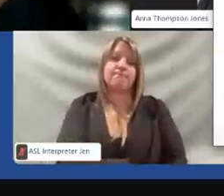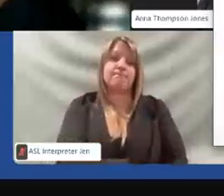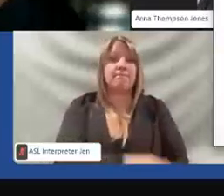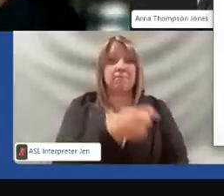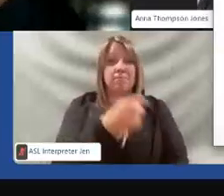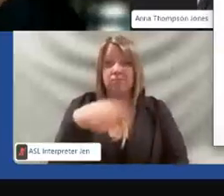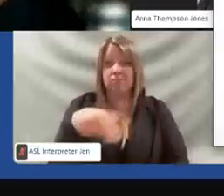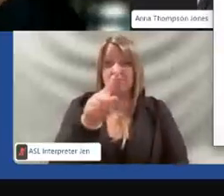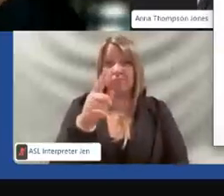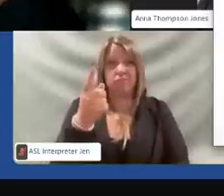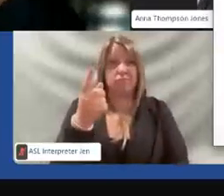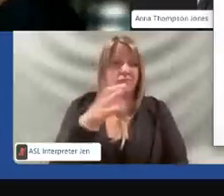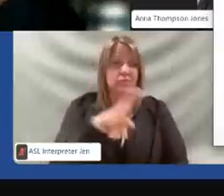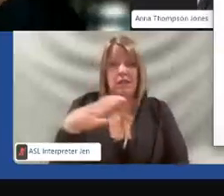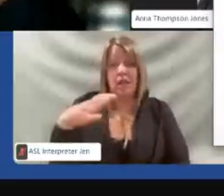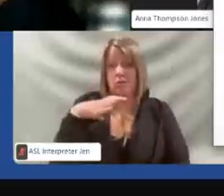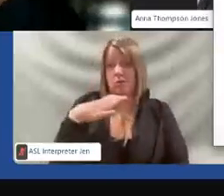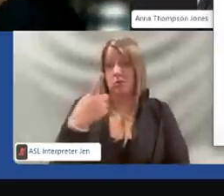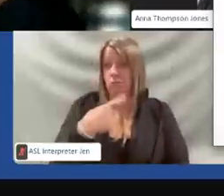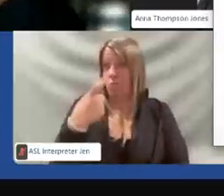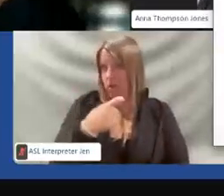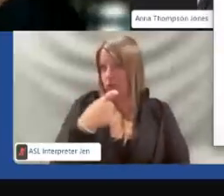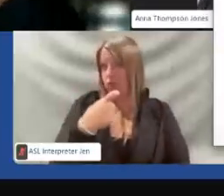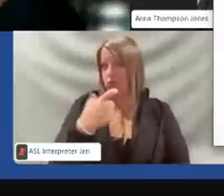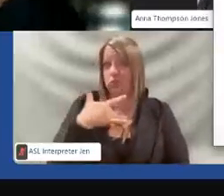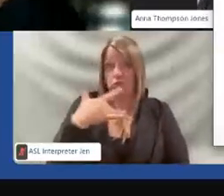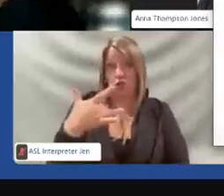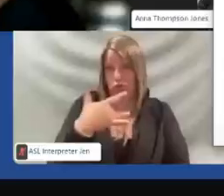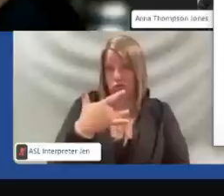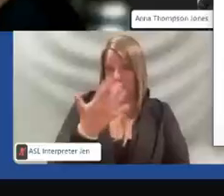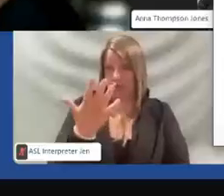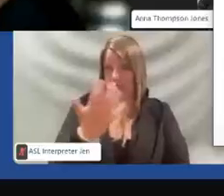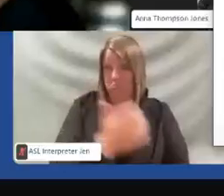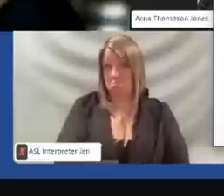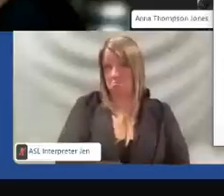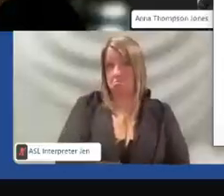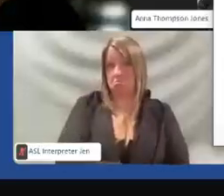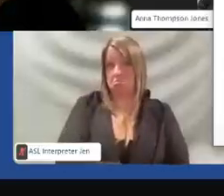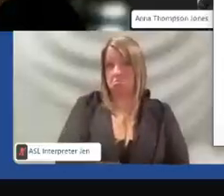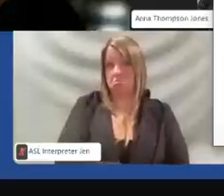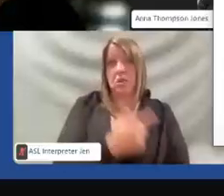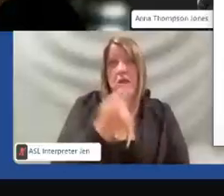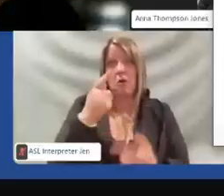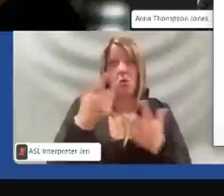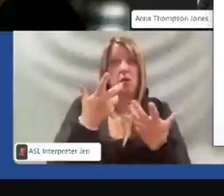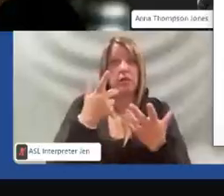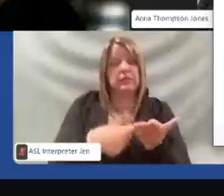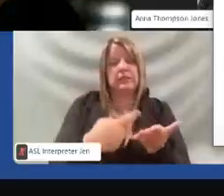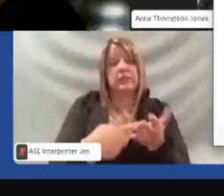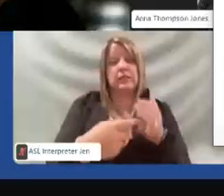Does anyone of the council have any questions or concerns about what's been discussed so far?